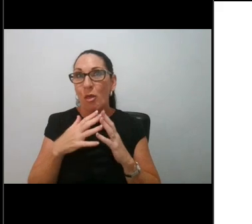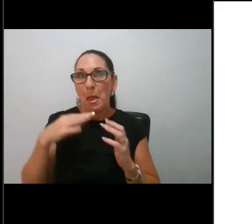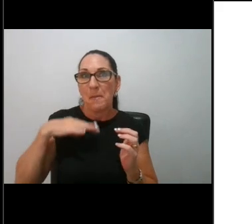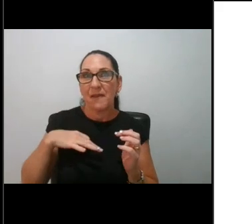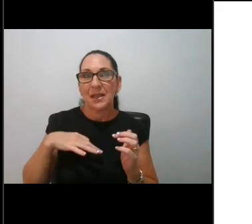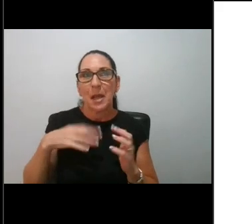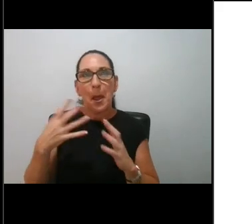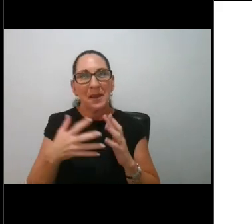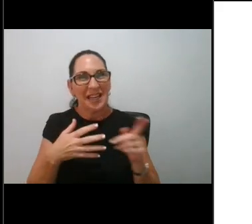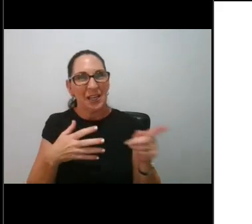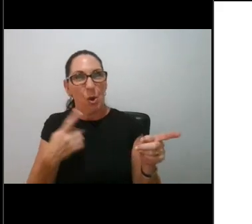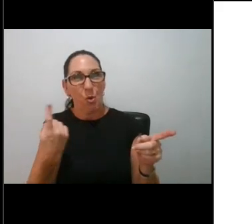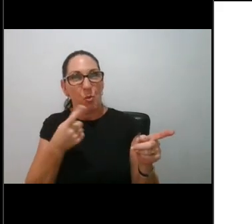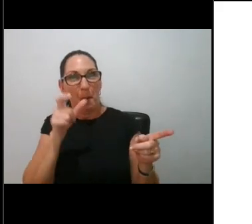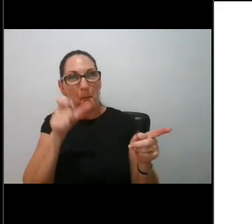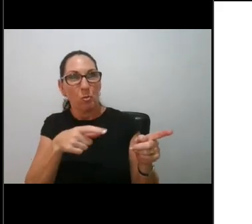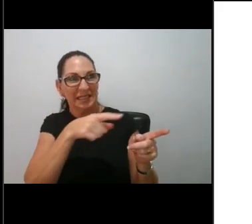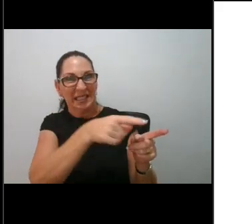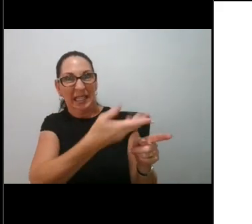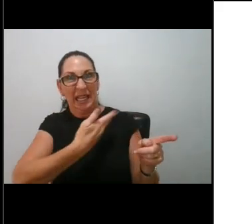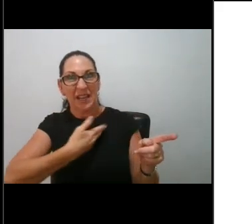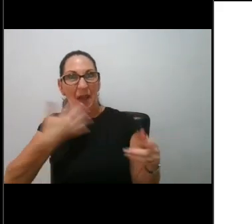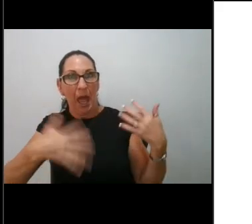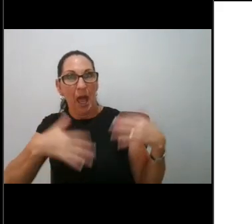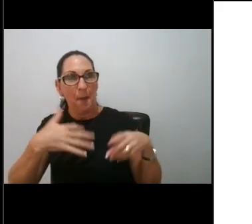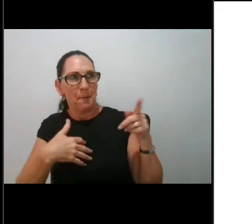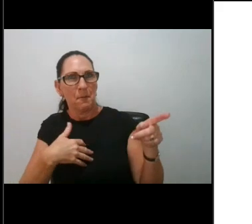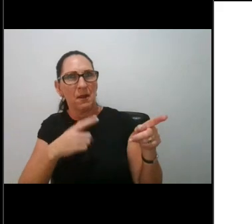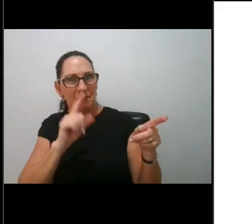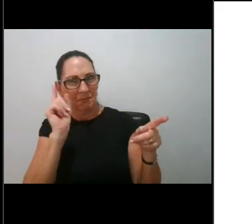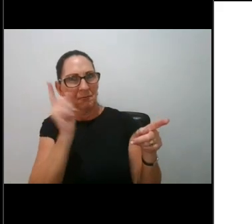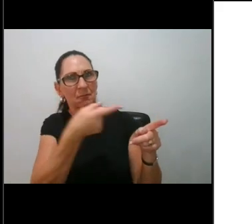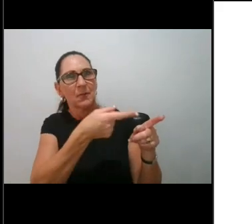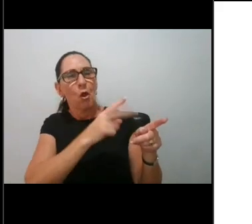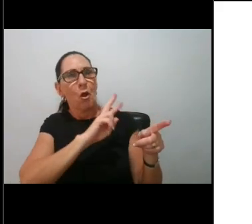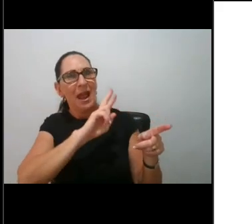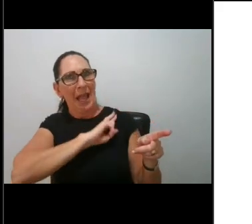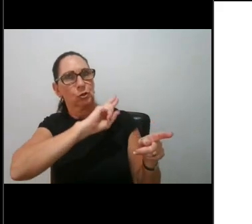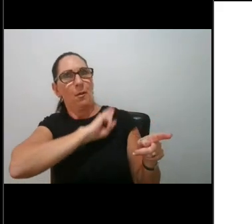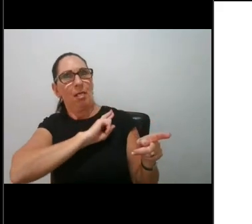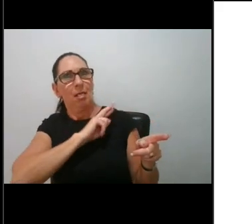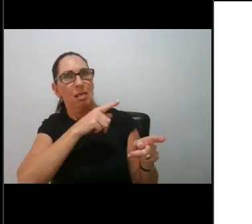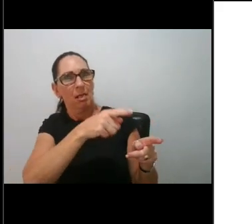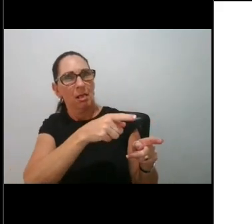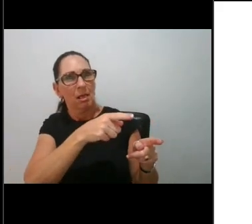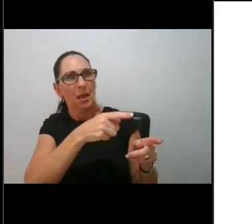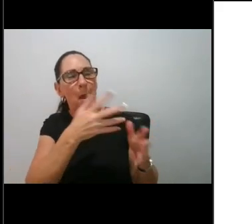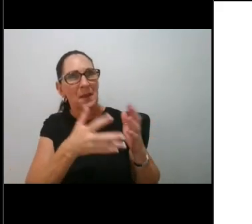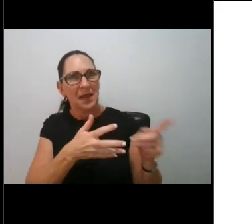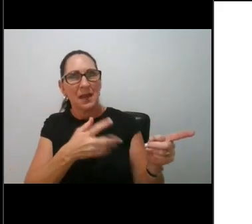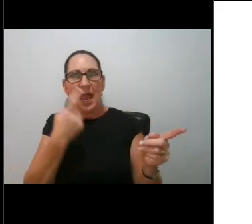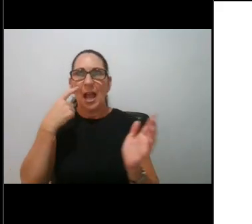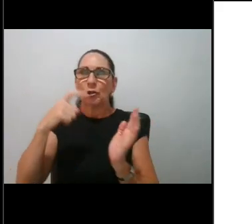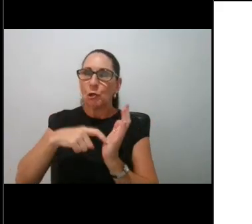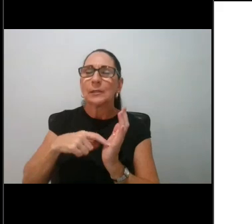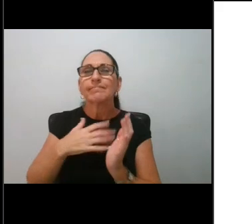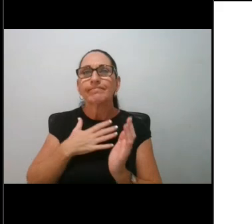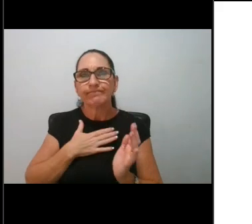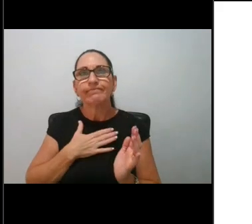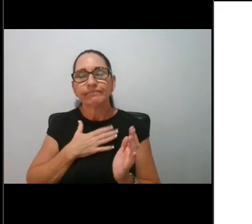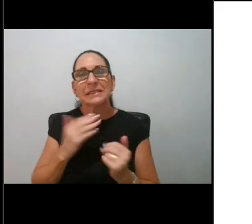who's harmed you accountable to your experience of what happened. It's actually having acknowledgement of the harm that's been done